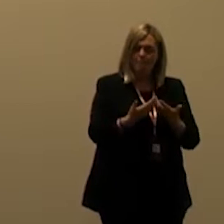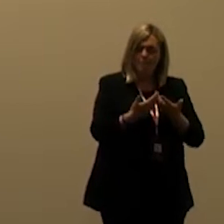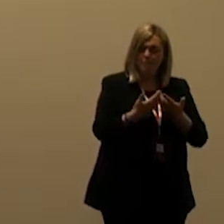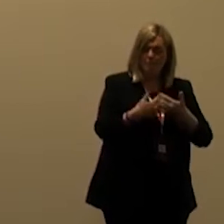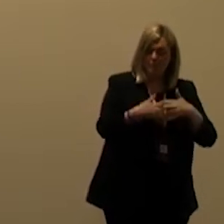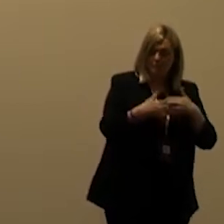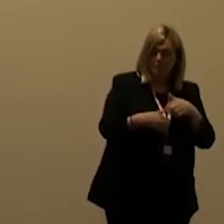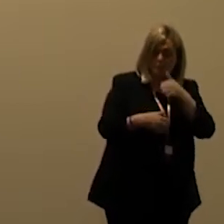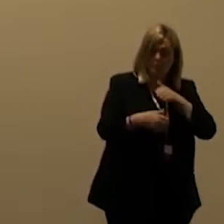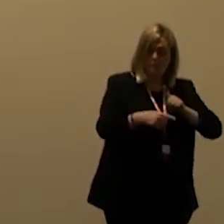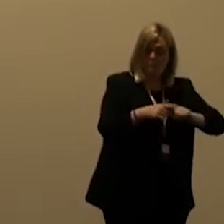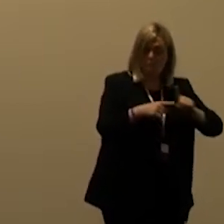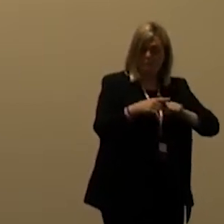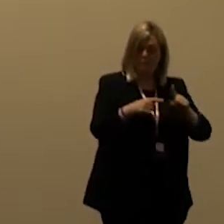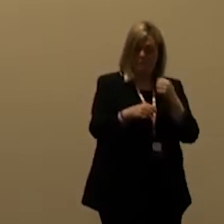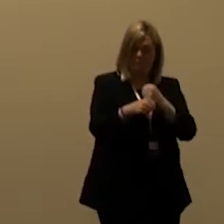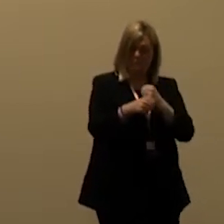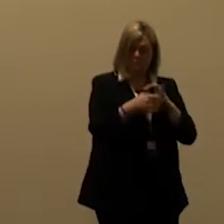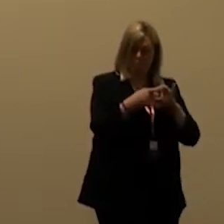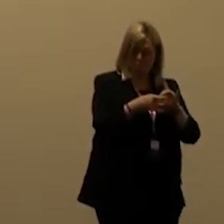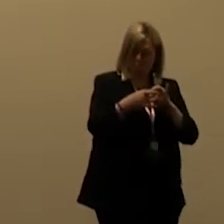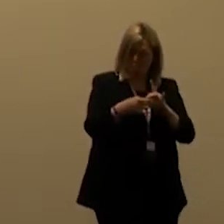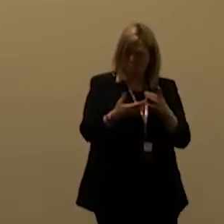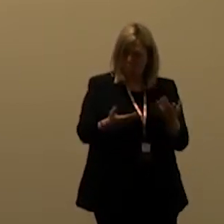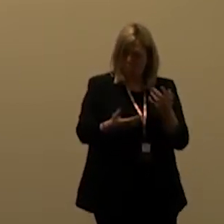different generations will interact with each other will be